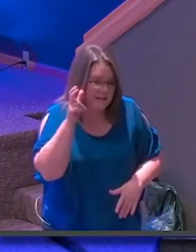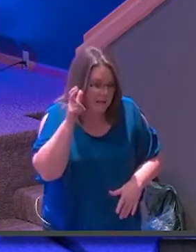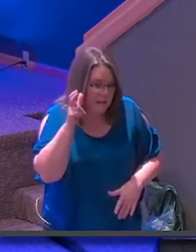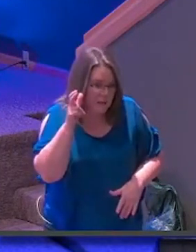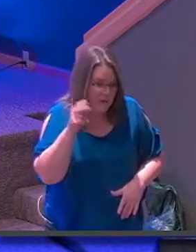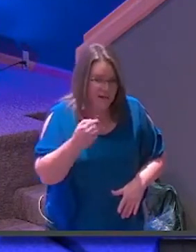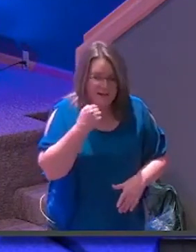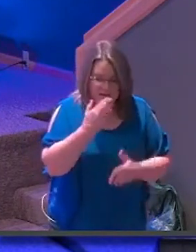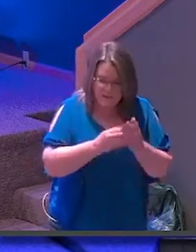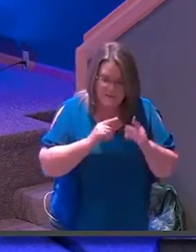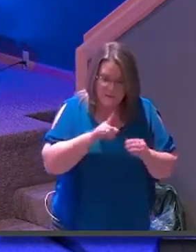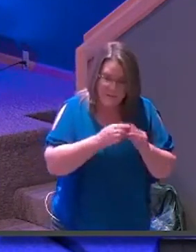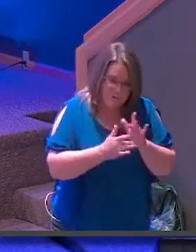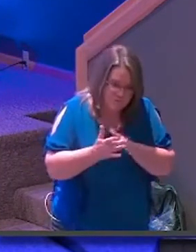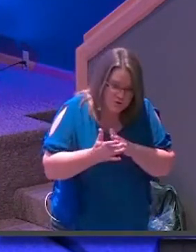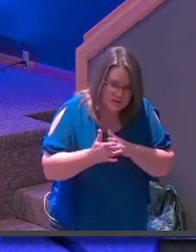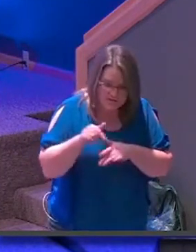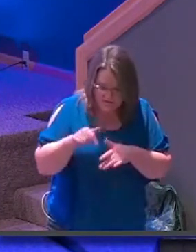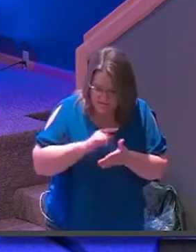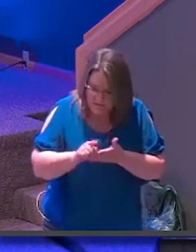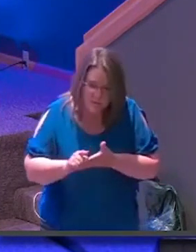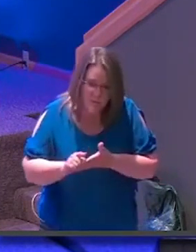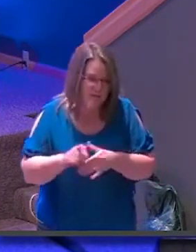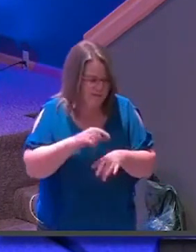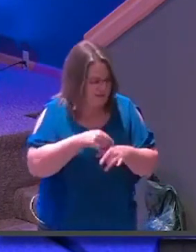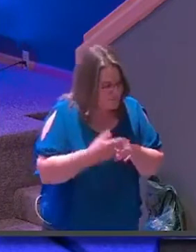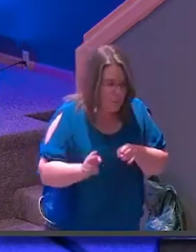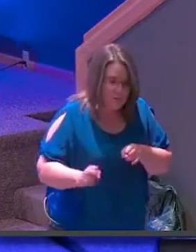somebody about Jesus this week. Time is short.